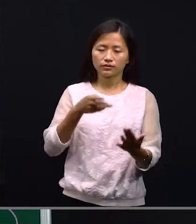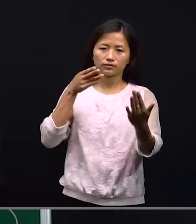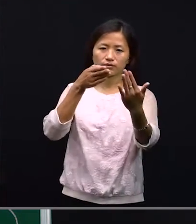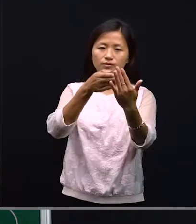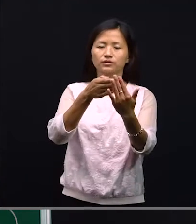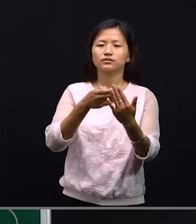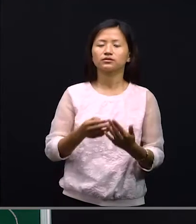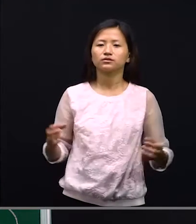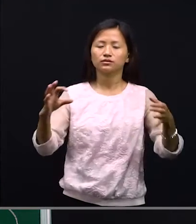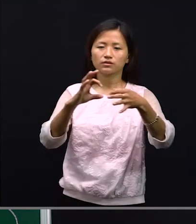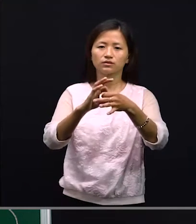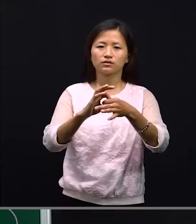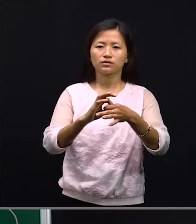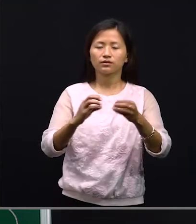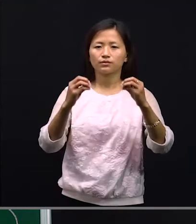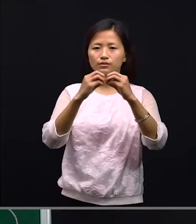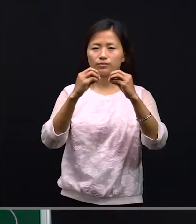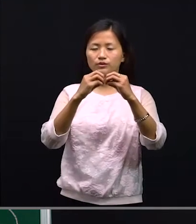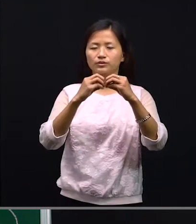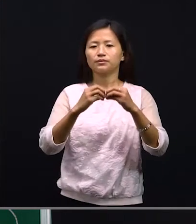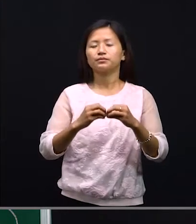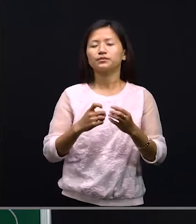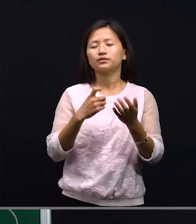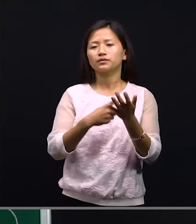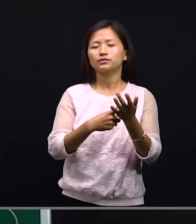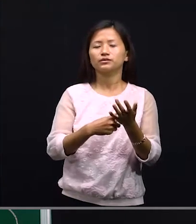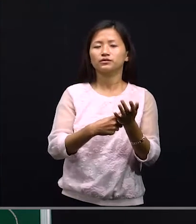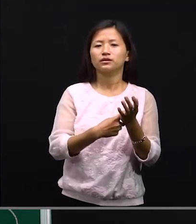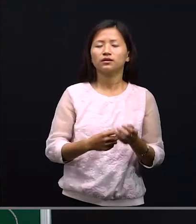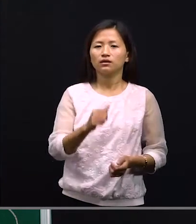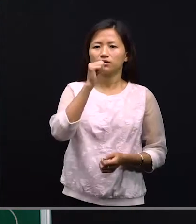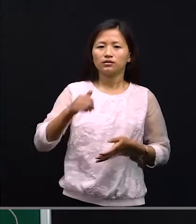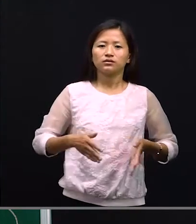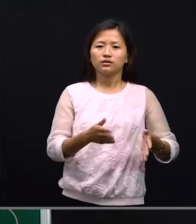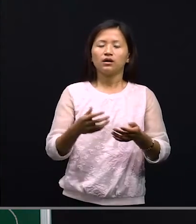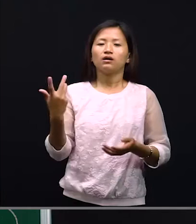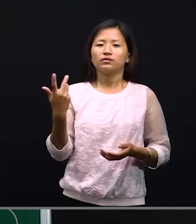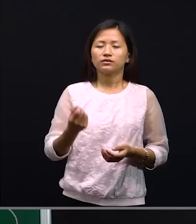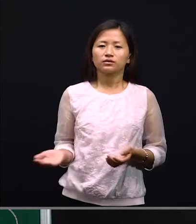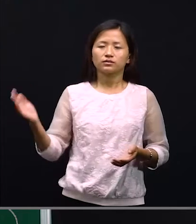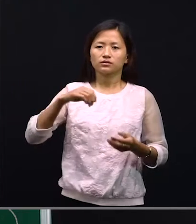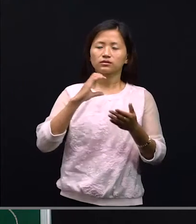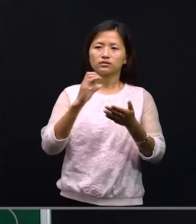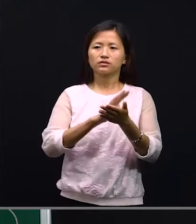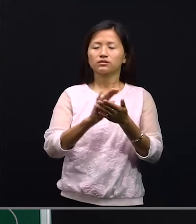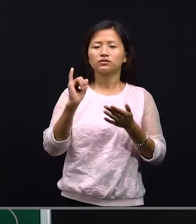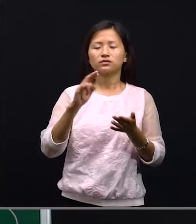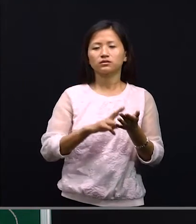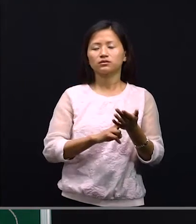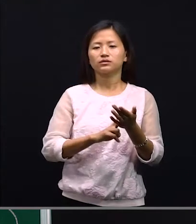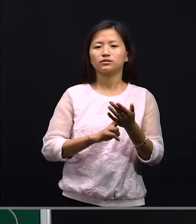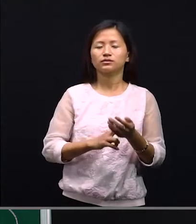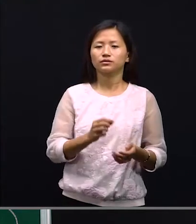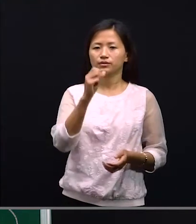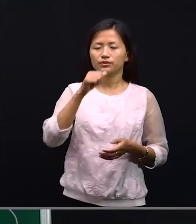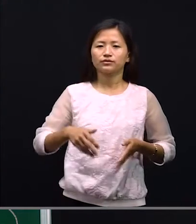directions and they used to join the Brahmaputra River. However, when it comes to the Chinwin River, the rivers, okay, like I mentioned now,